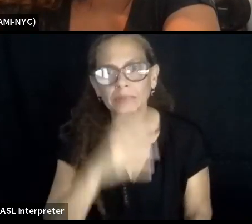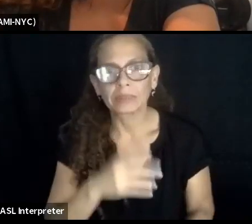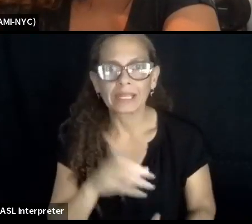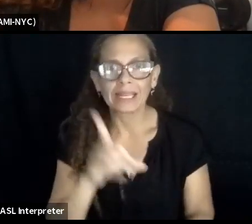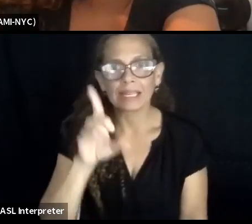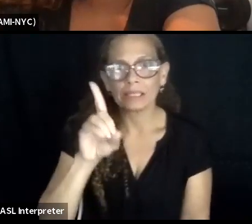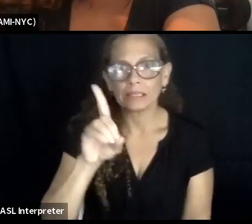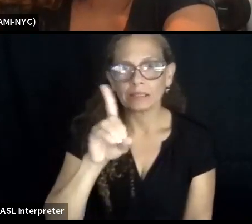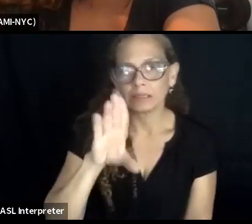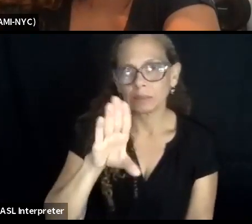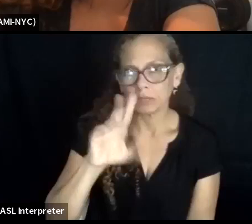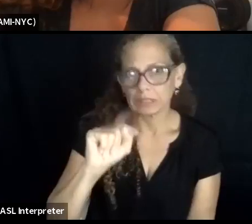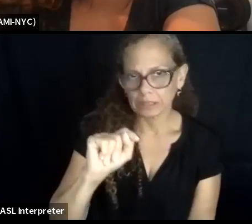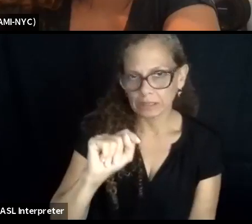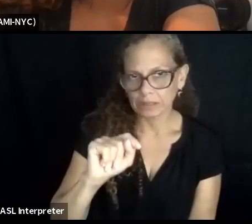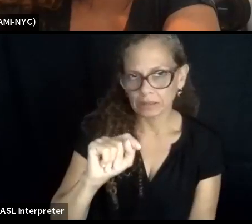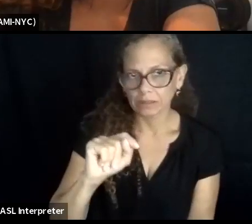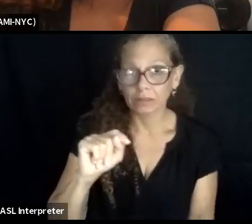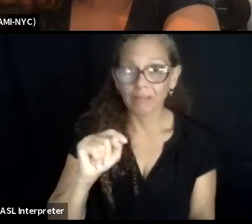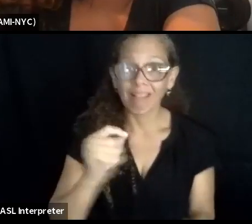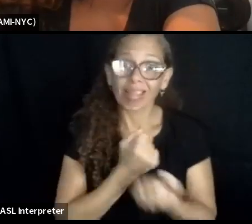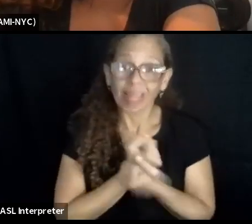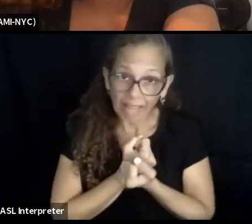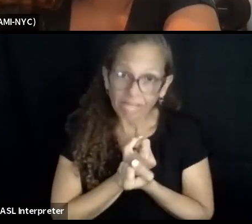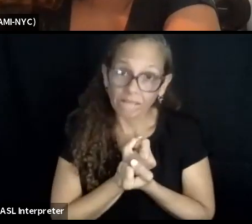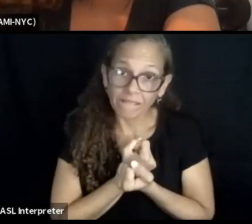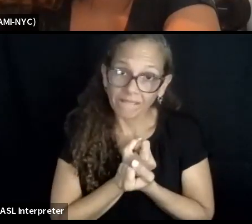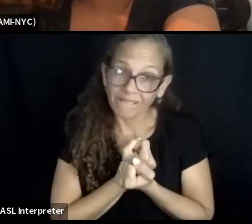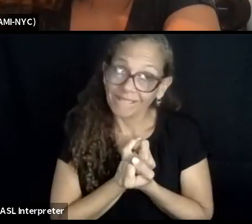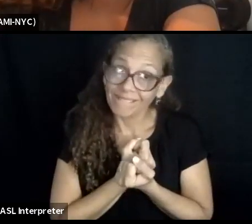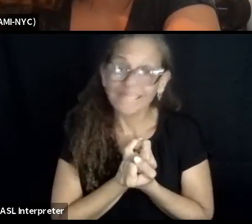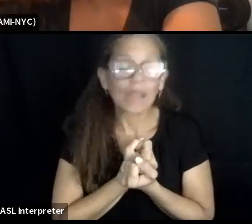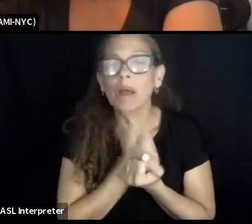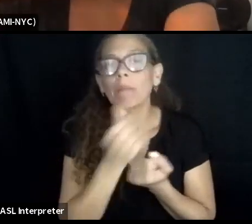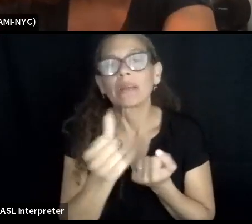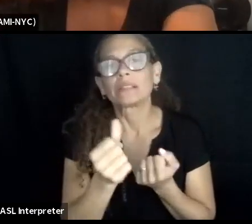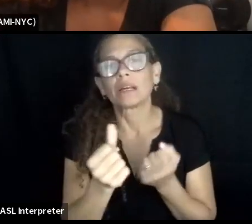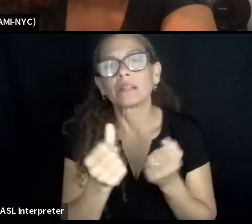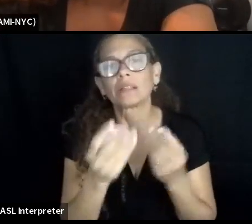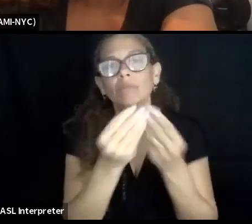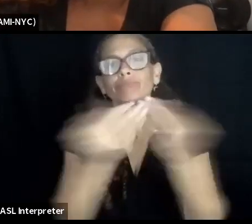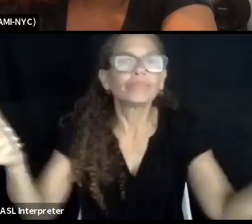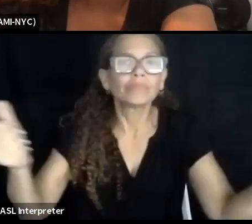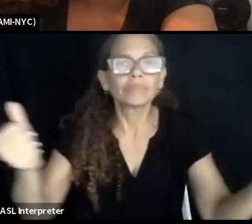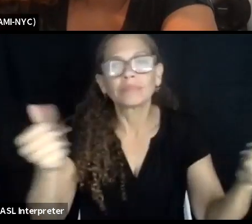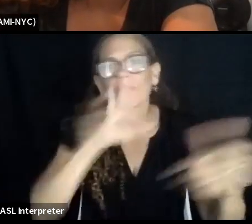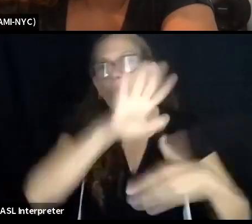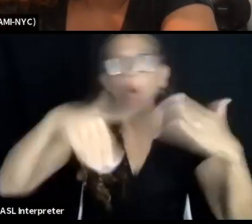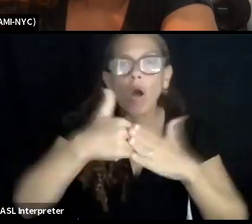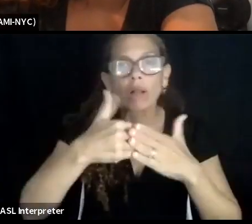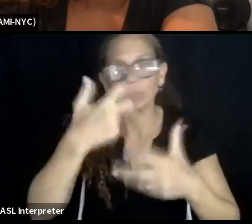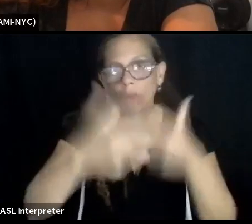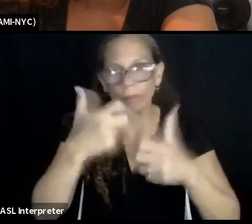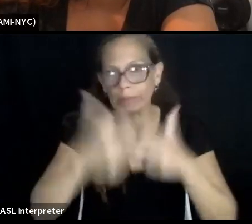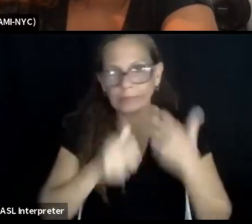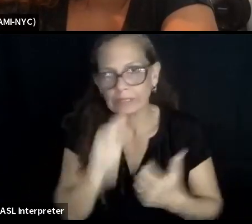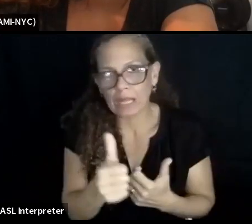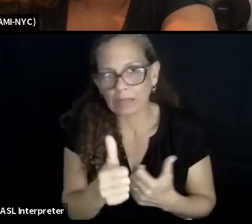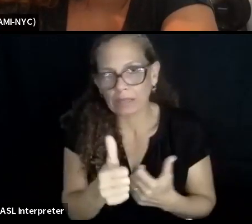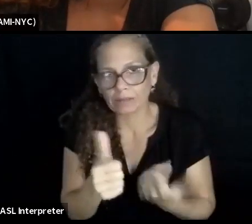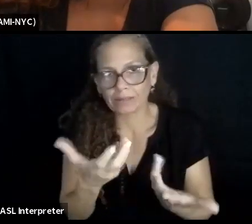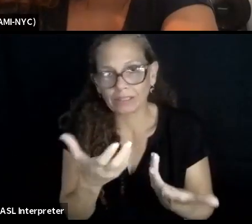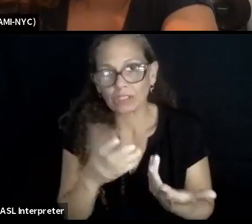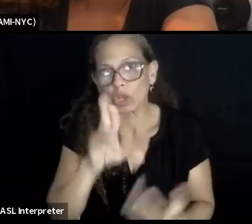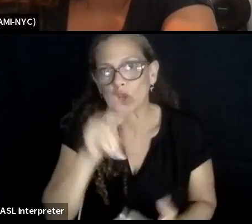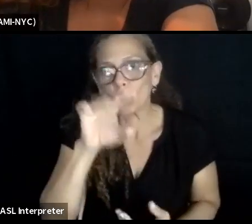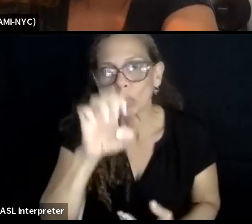DBT, as much as I love it, it's not like a cure-all for everything, I know why I loved